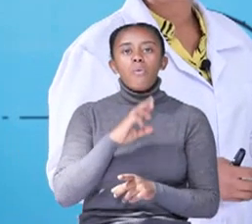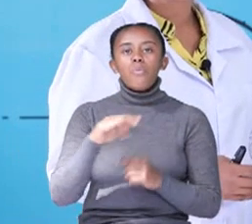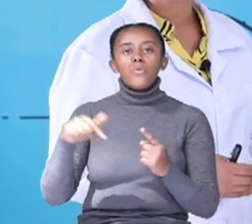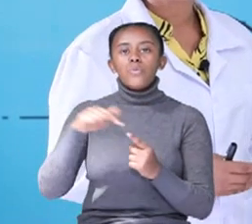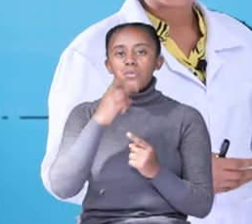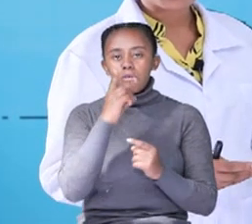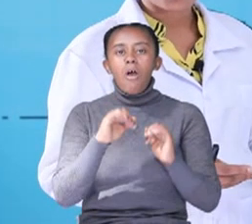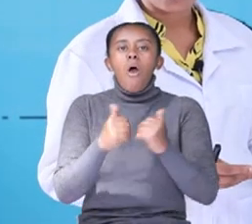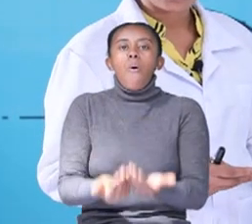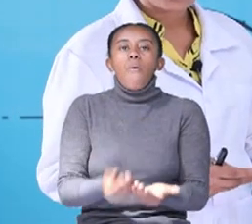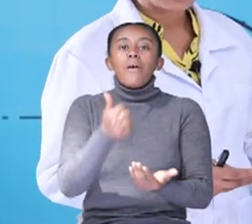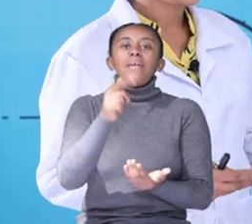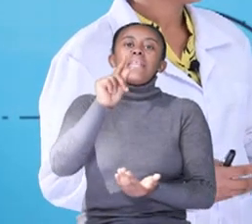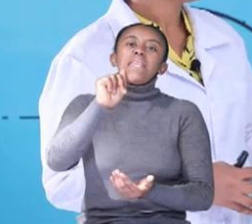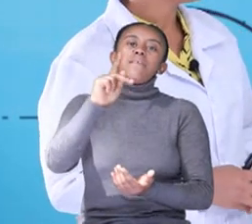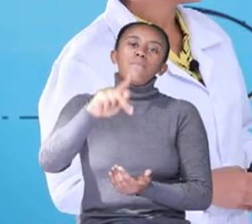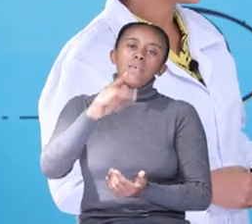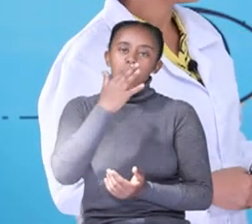is adapted to its role,